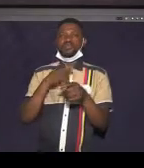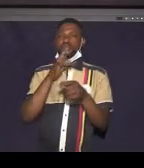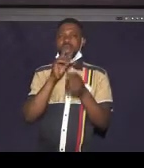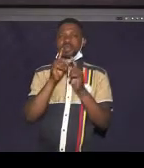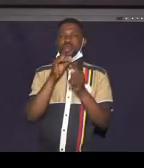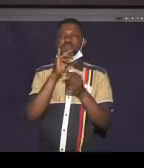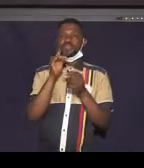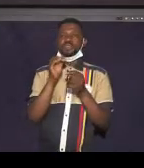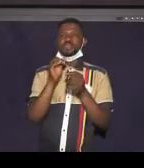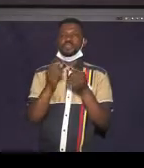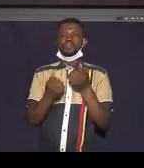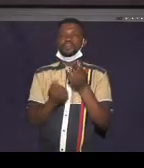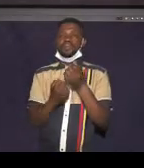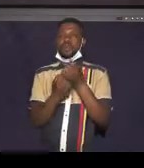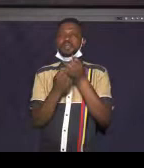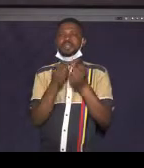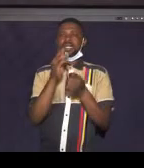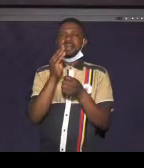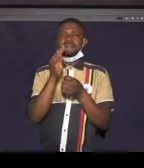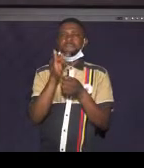is usually supported by